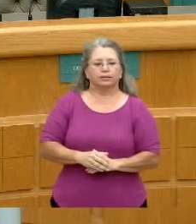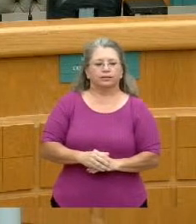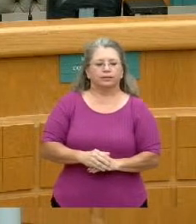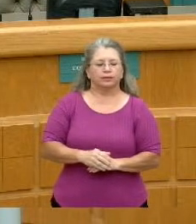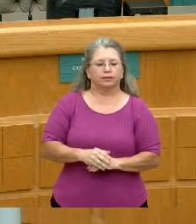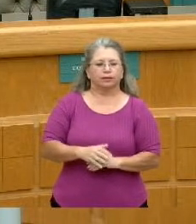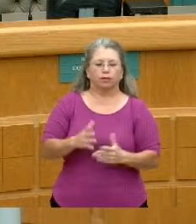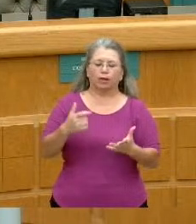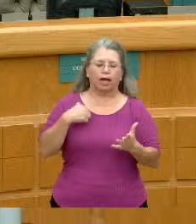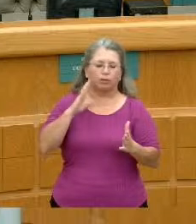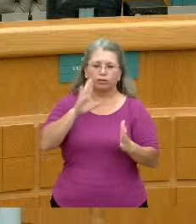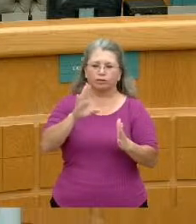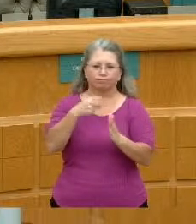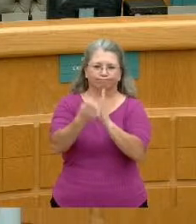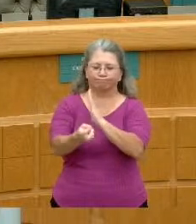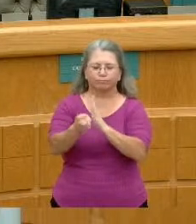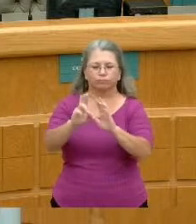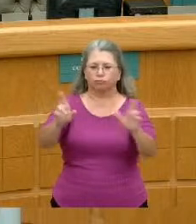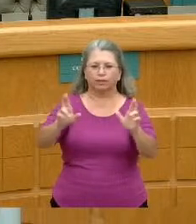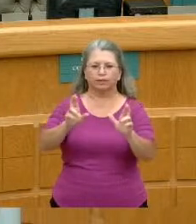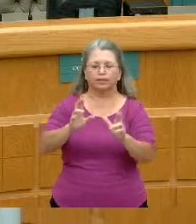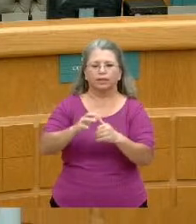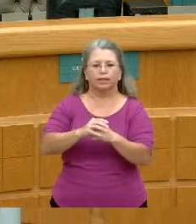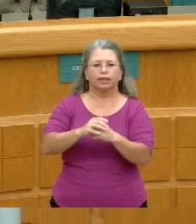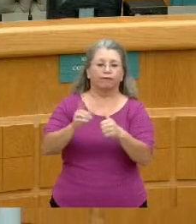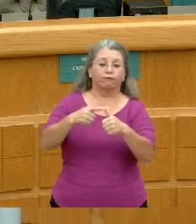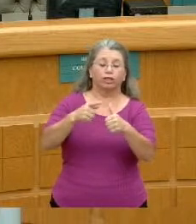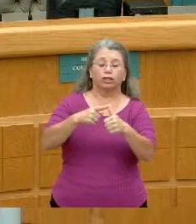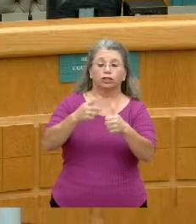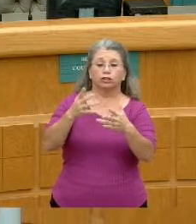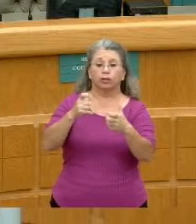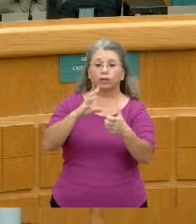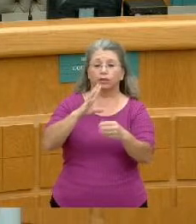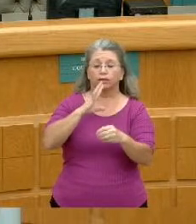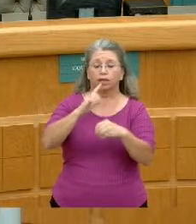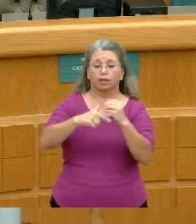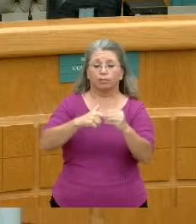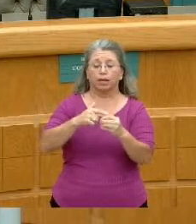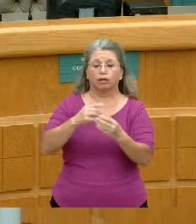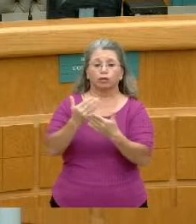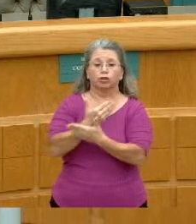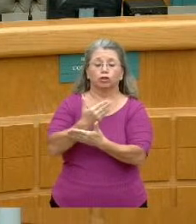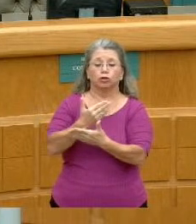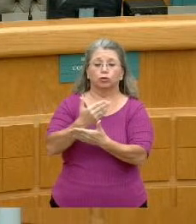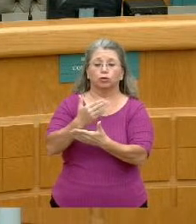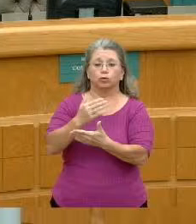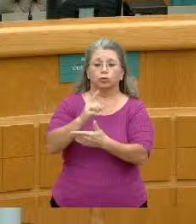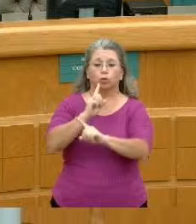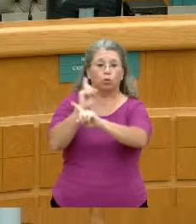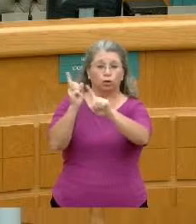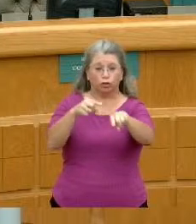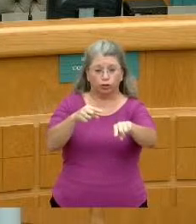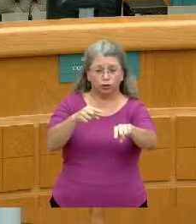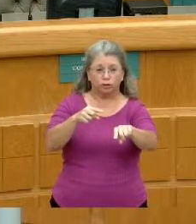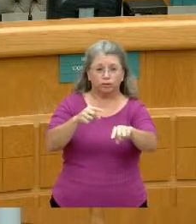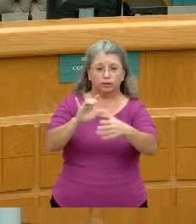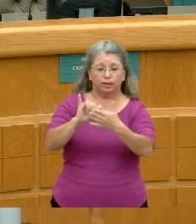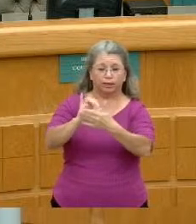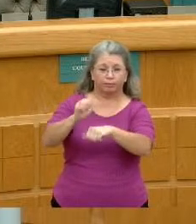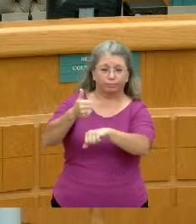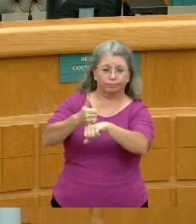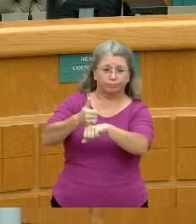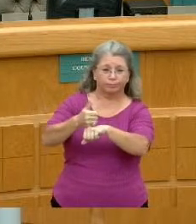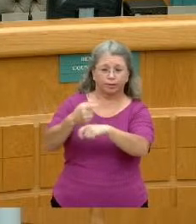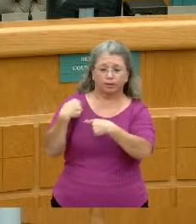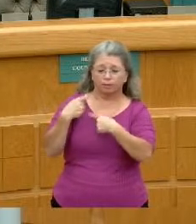let me just get right into it. So what I want to talk about first is the orders that have been put out in the last day or two,